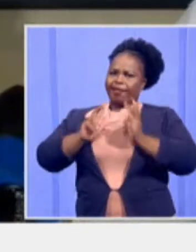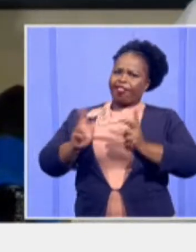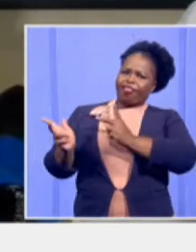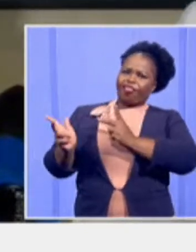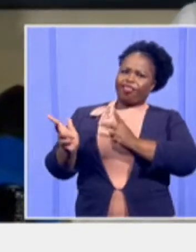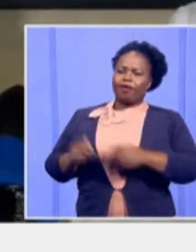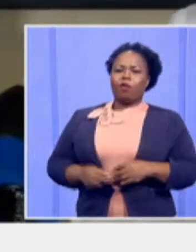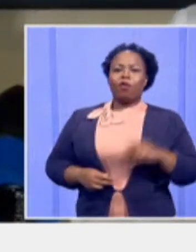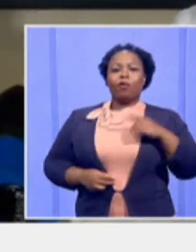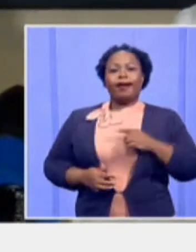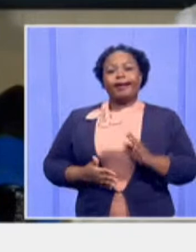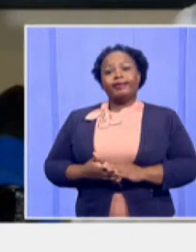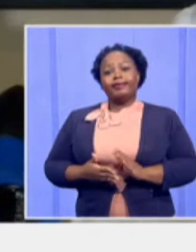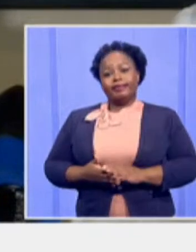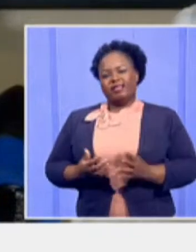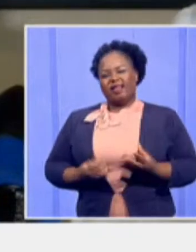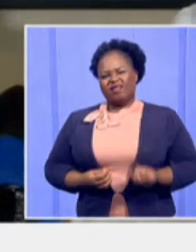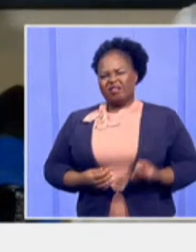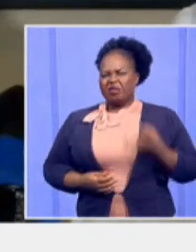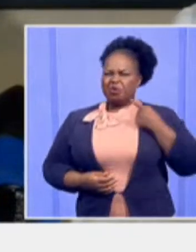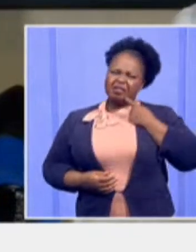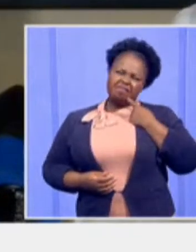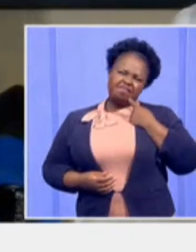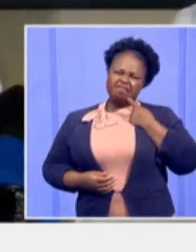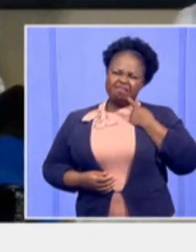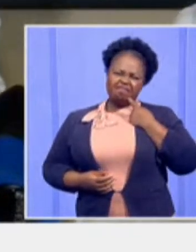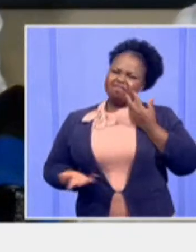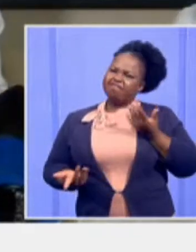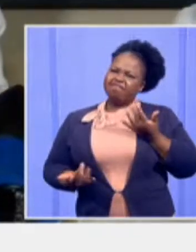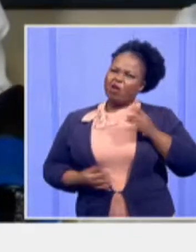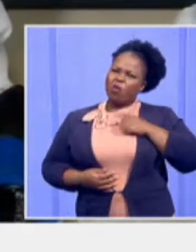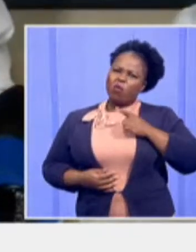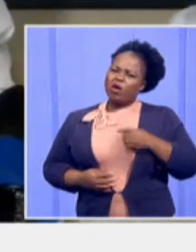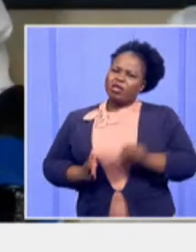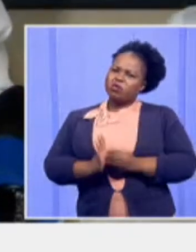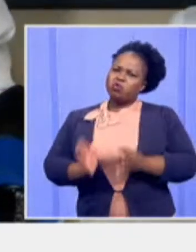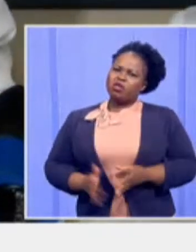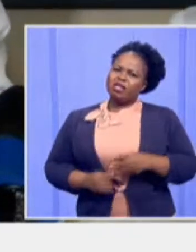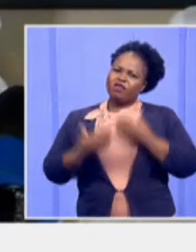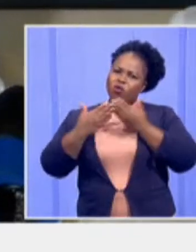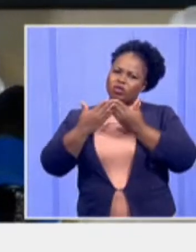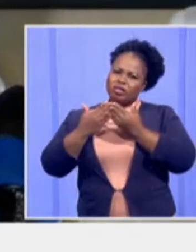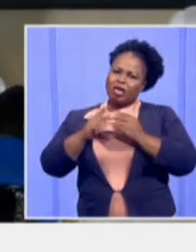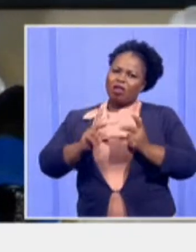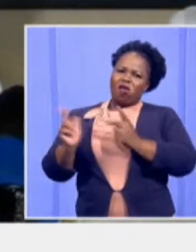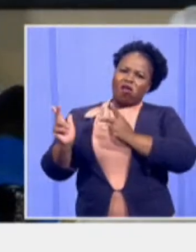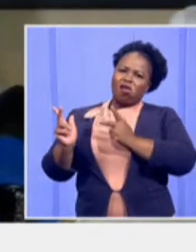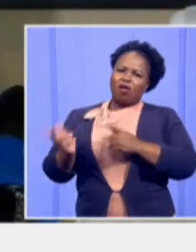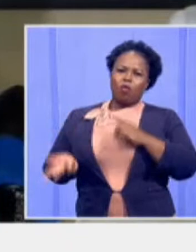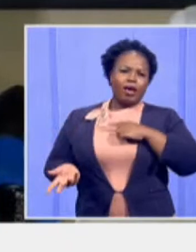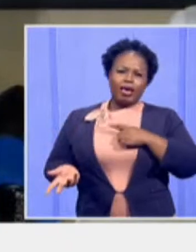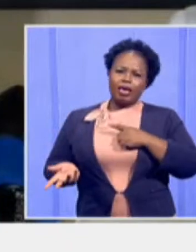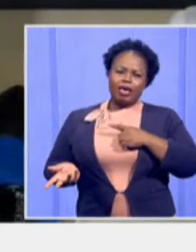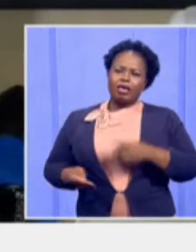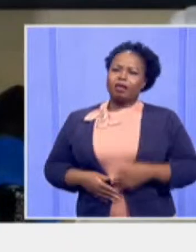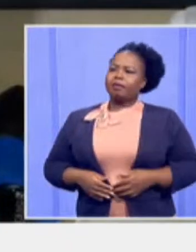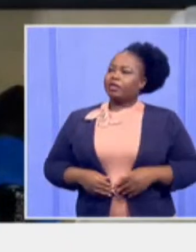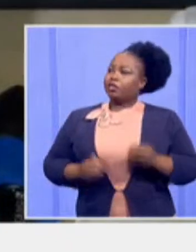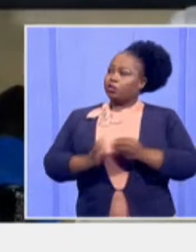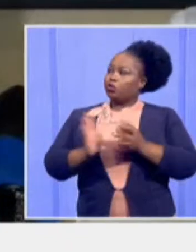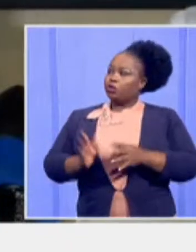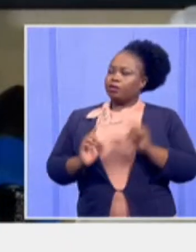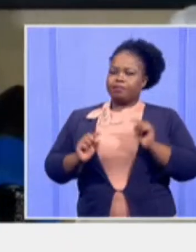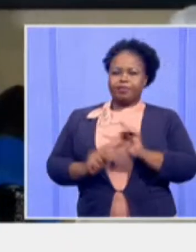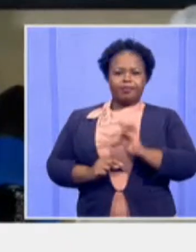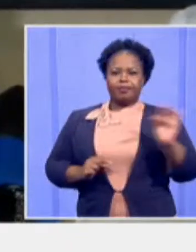because of reasons. And we must ask ourselves as people, why do students get academically excluded? There is no student